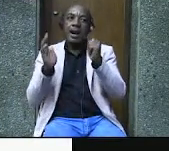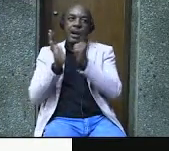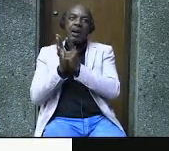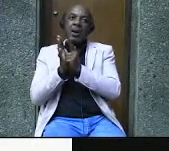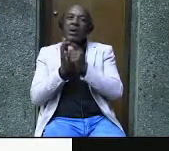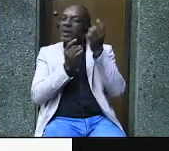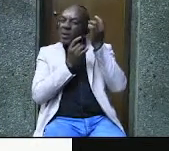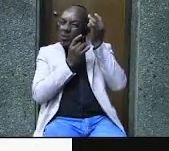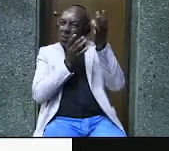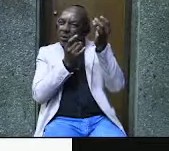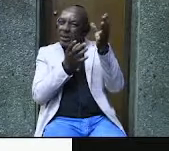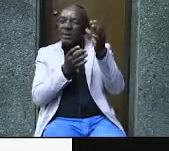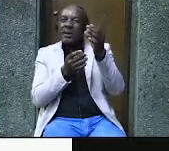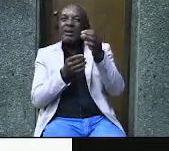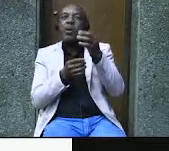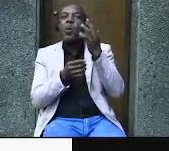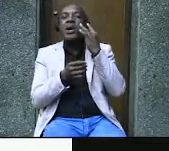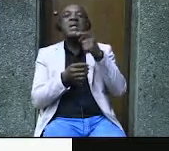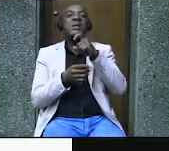re ke